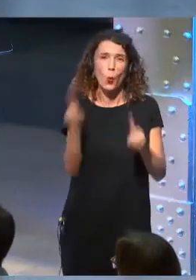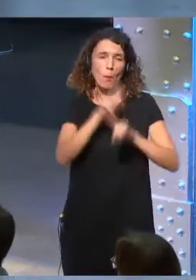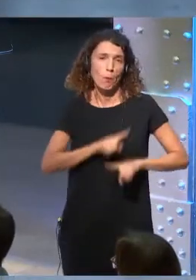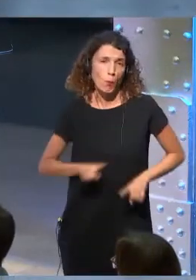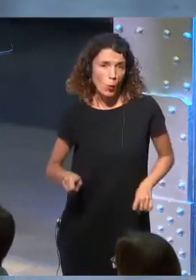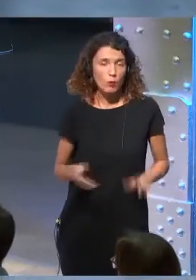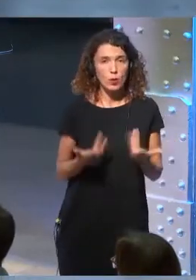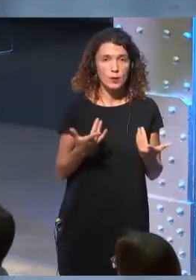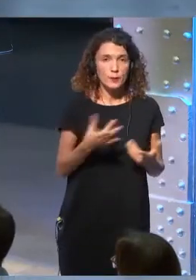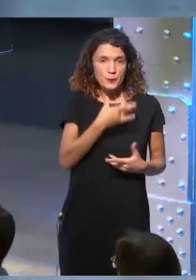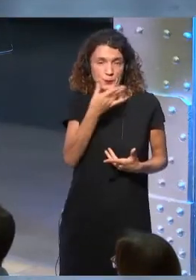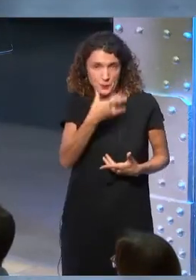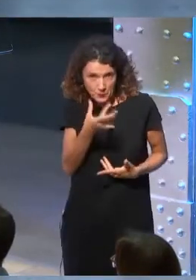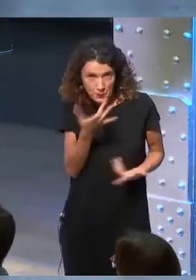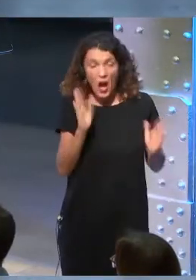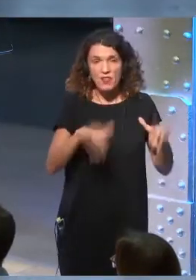a spouse,